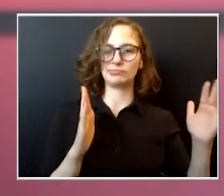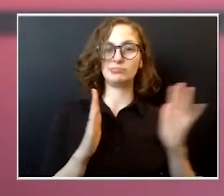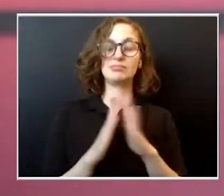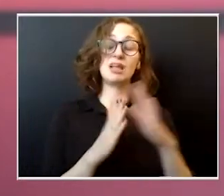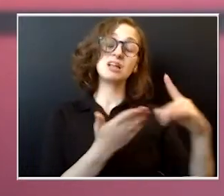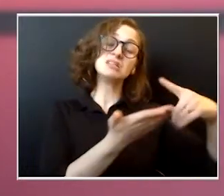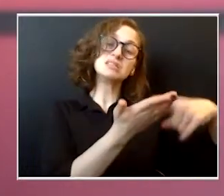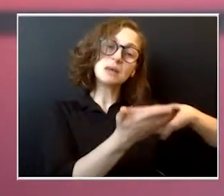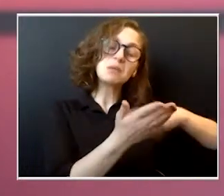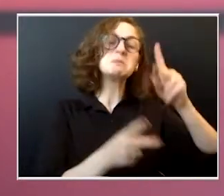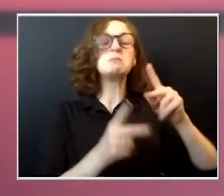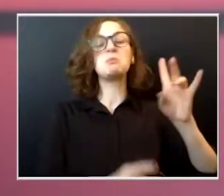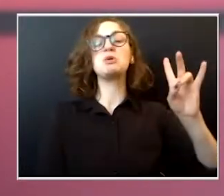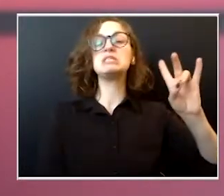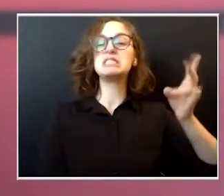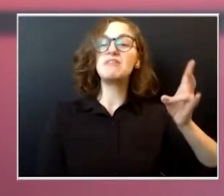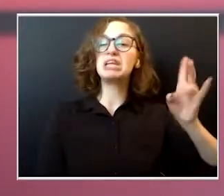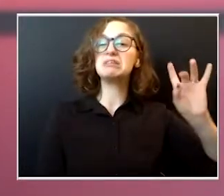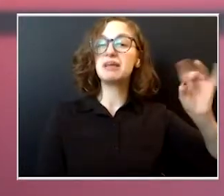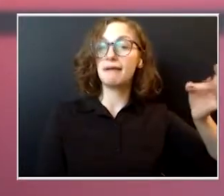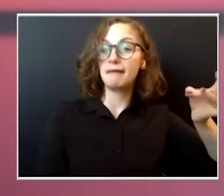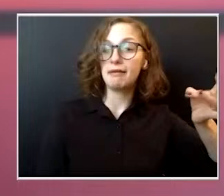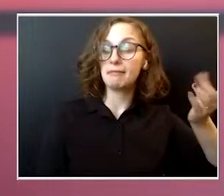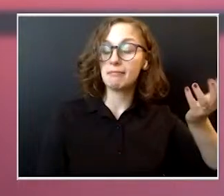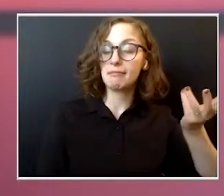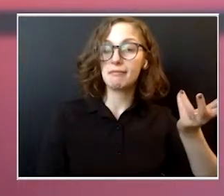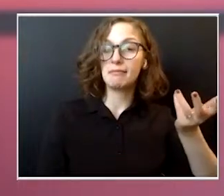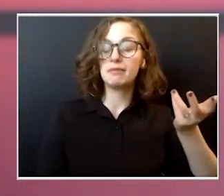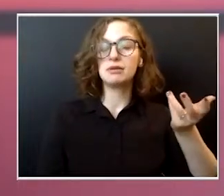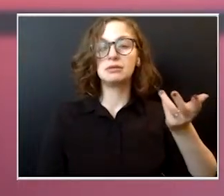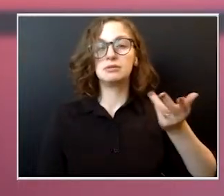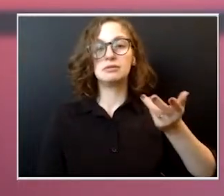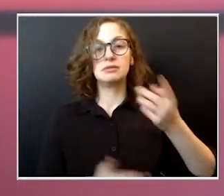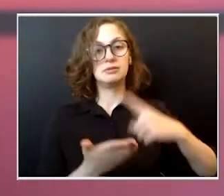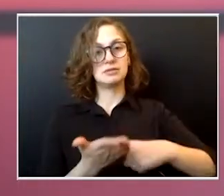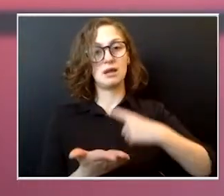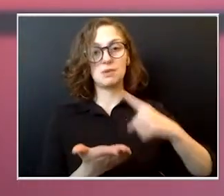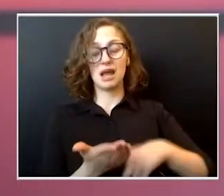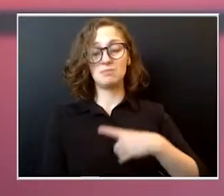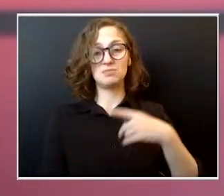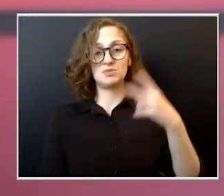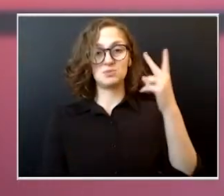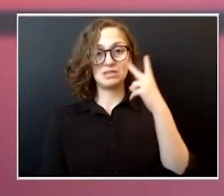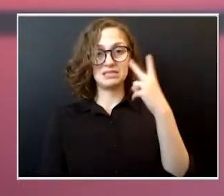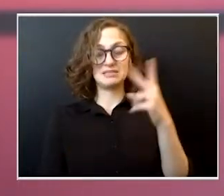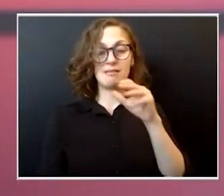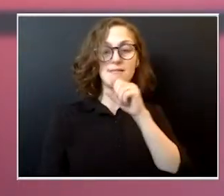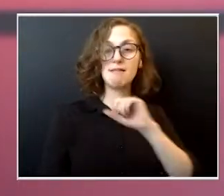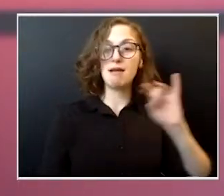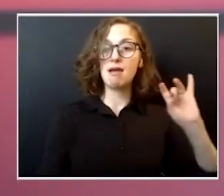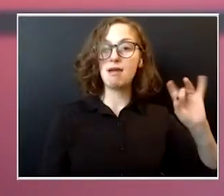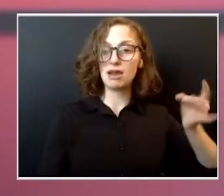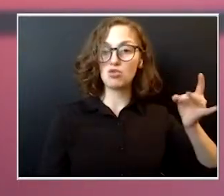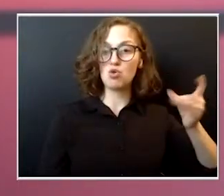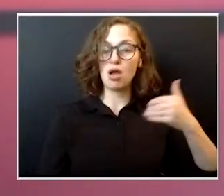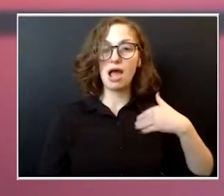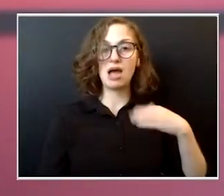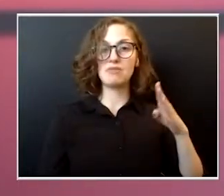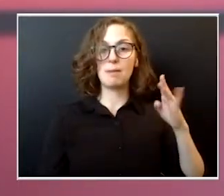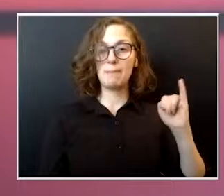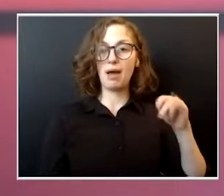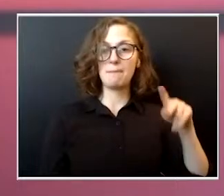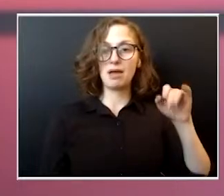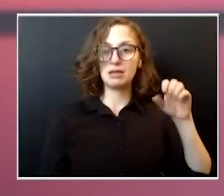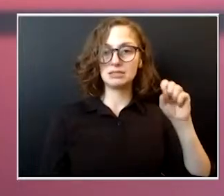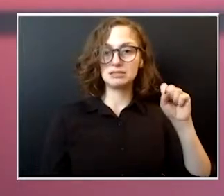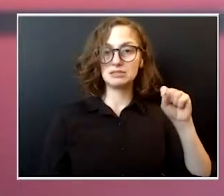And in some occasions we'll see 80-year-olds getting bypass surgery. We do an echo and they've got a bicuspid valve that looks